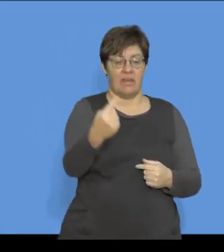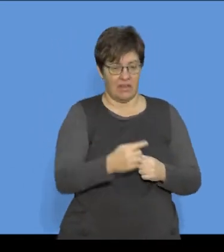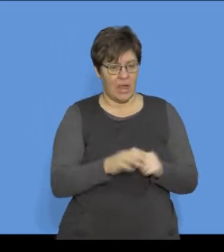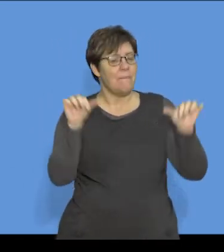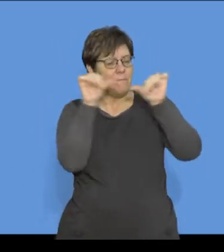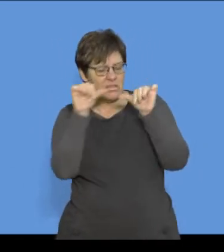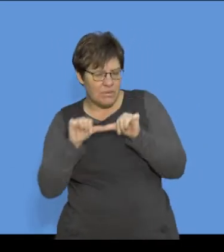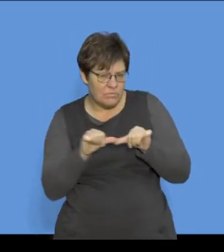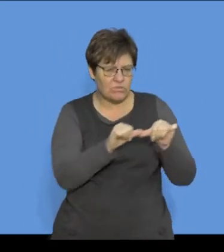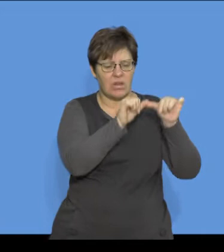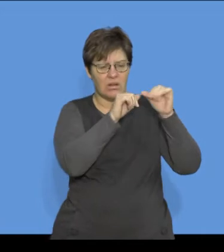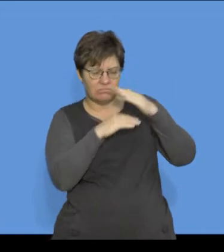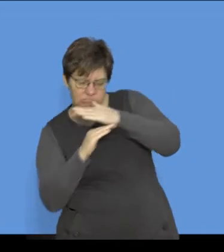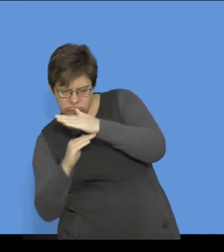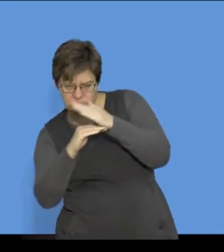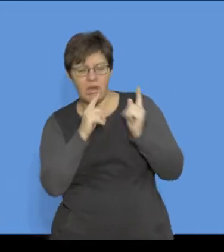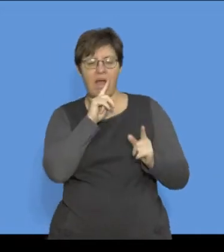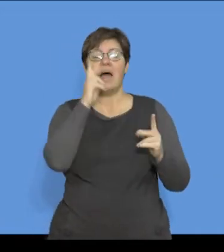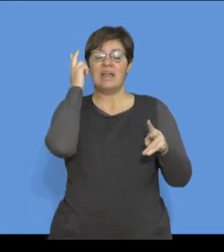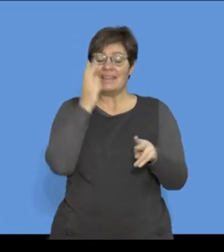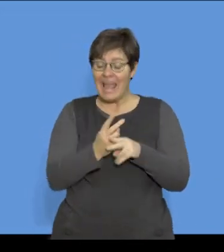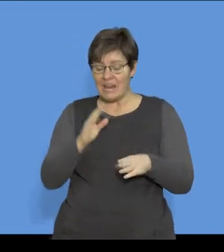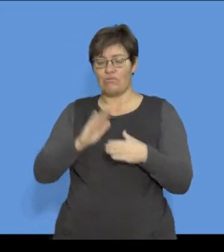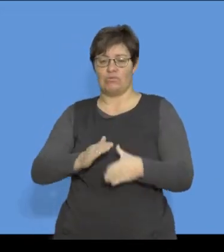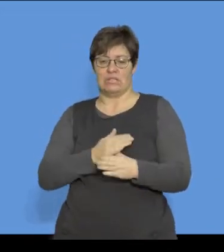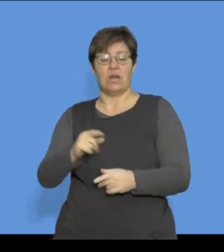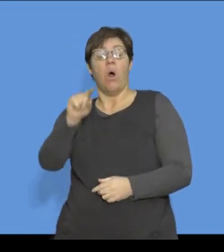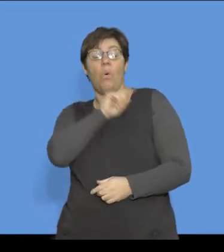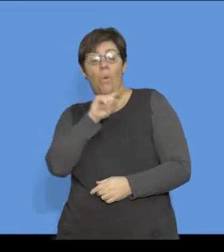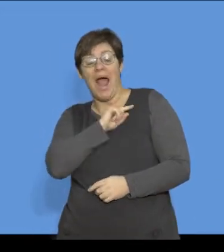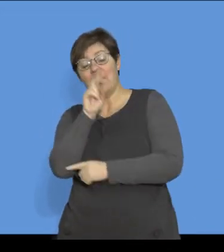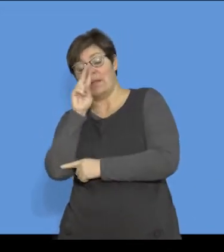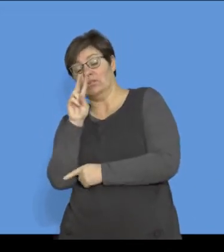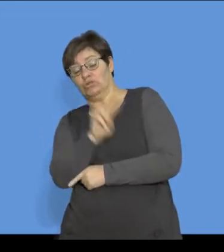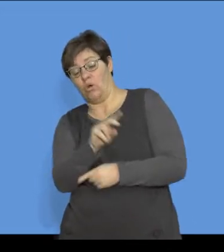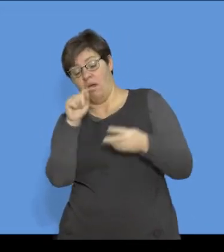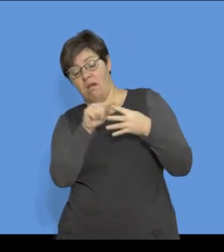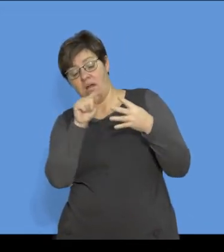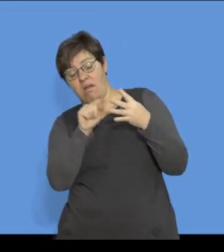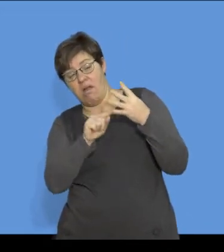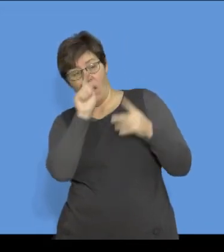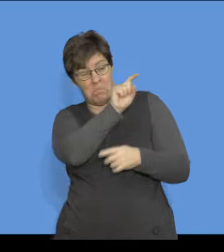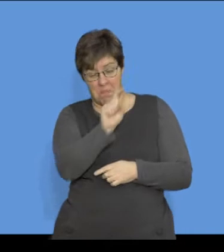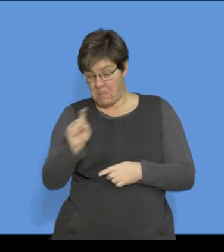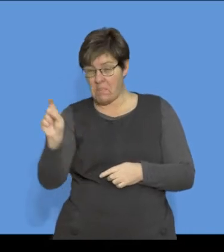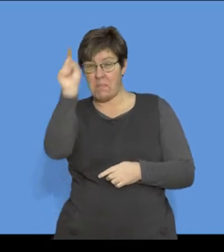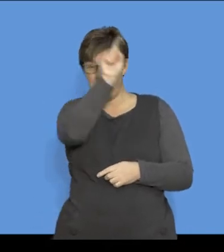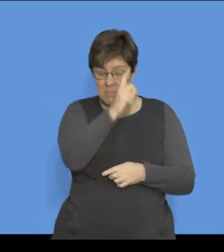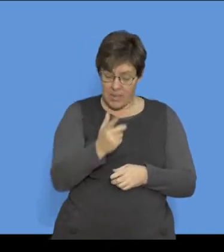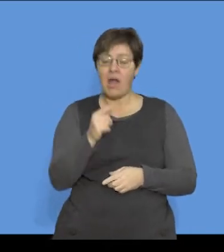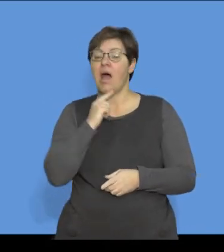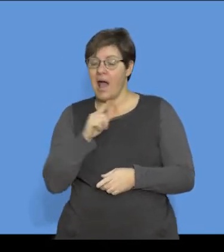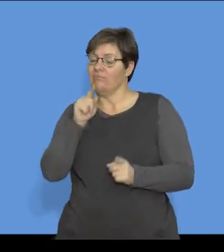the end I then give a reason to say, because I've been observing this in all my triangles, this is